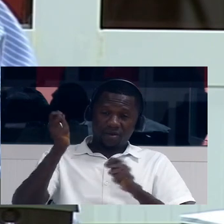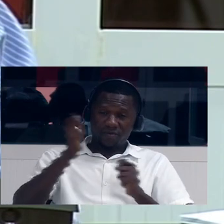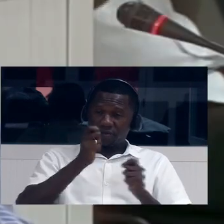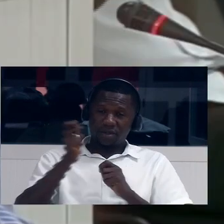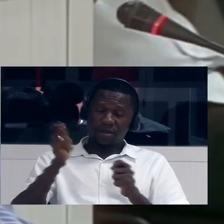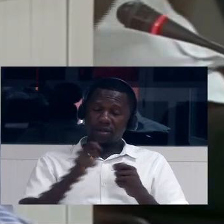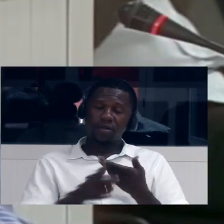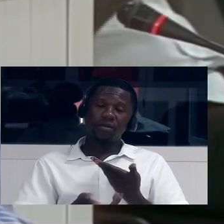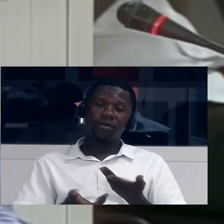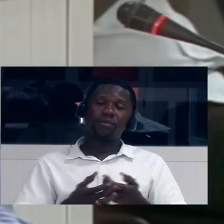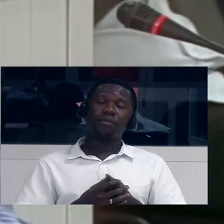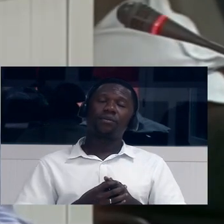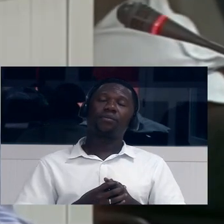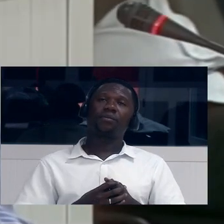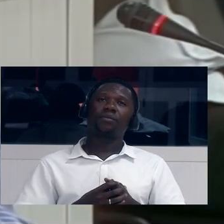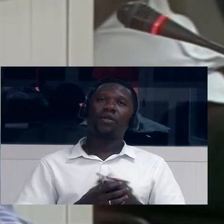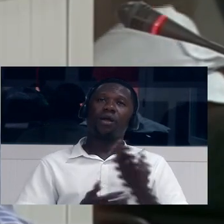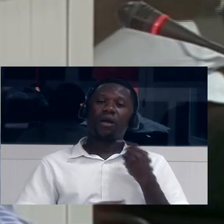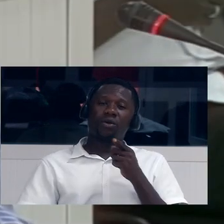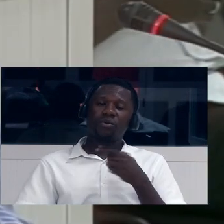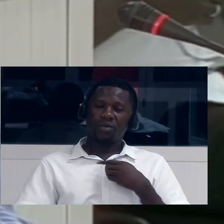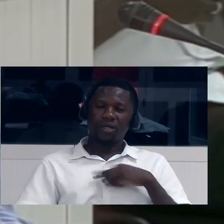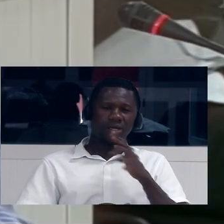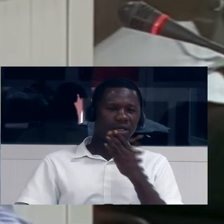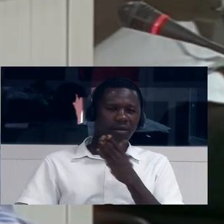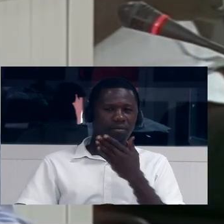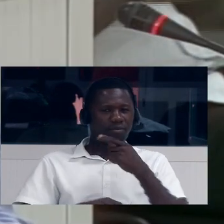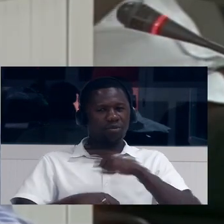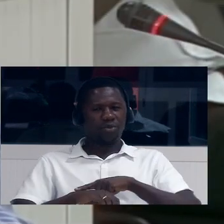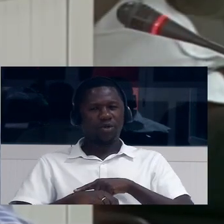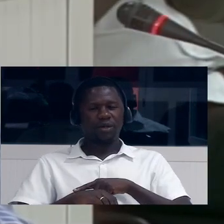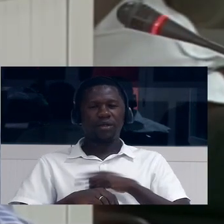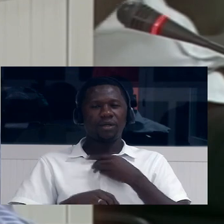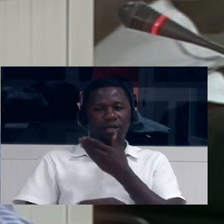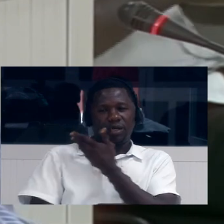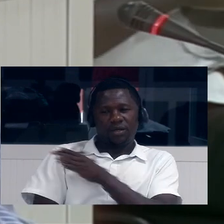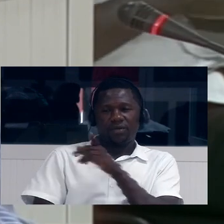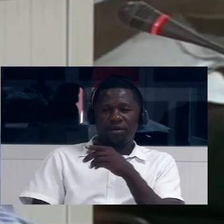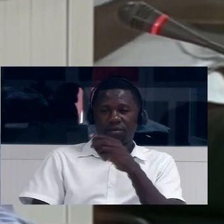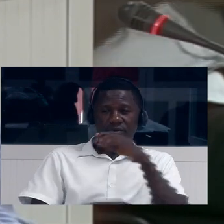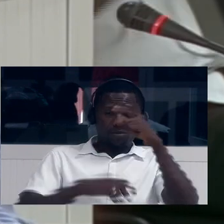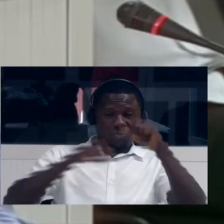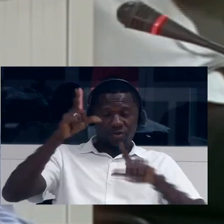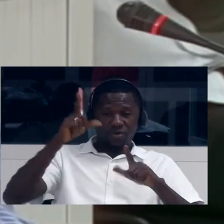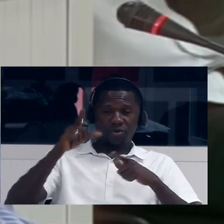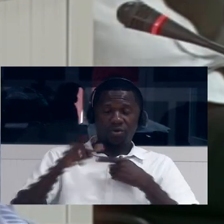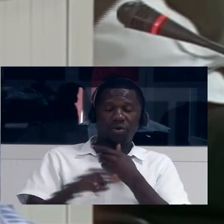Did you at any point leave that position of Chief Fire Officer to take up another